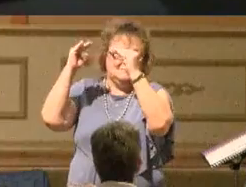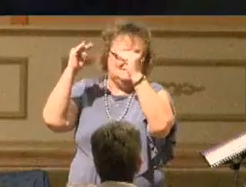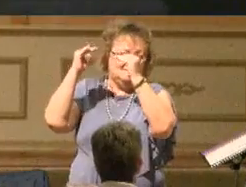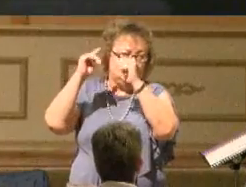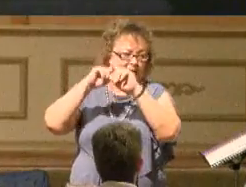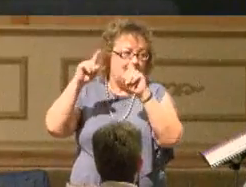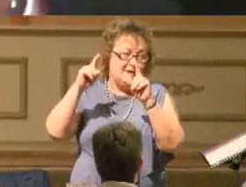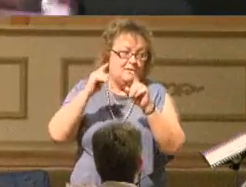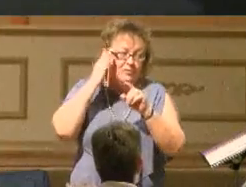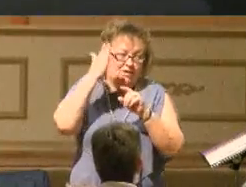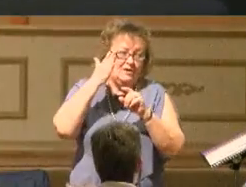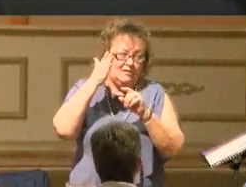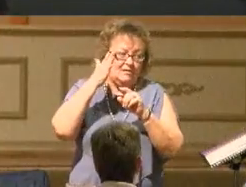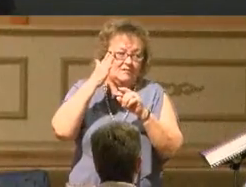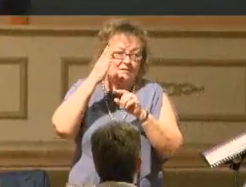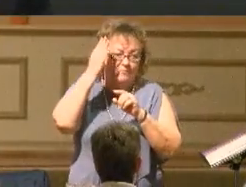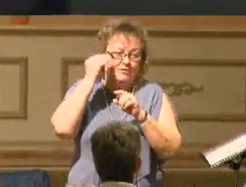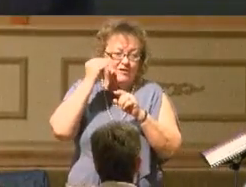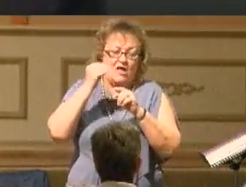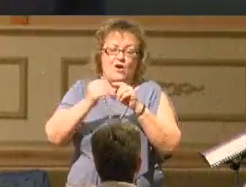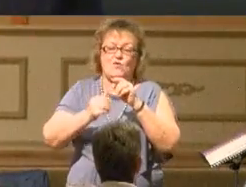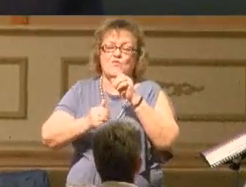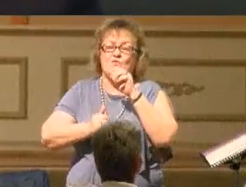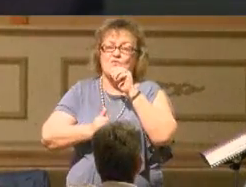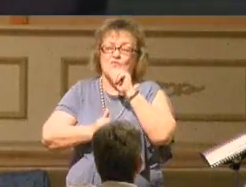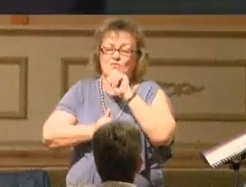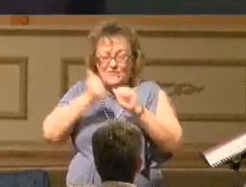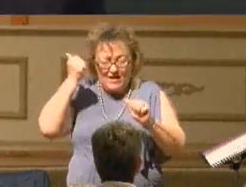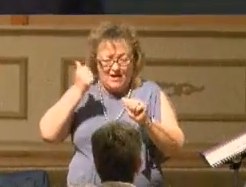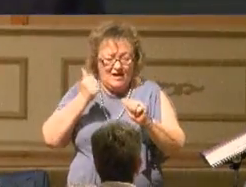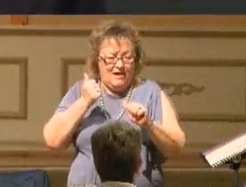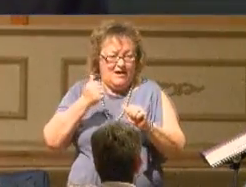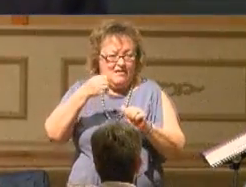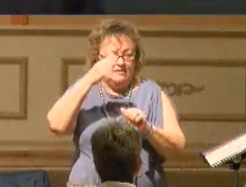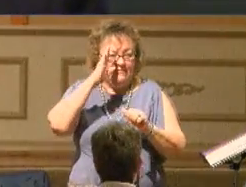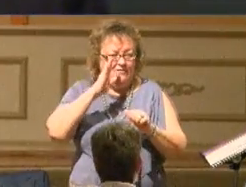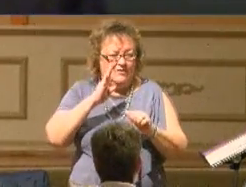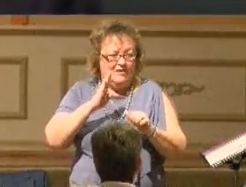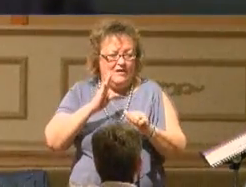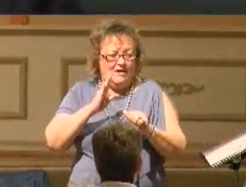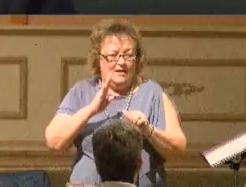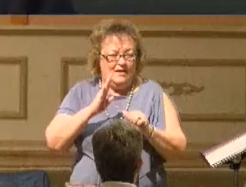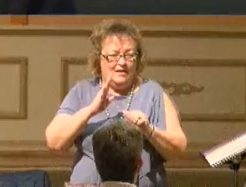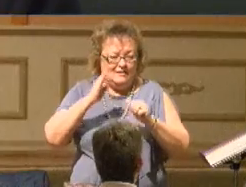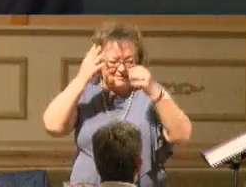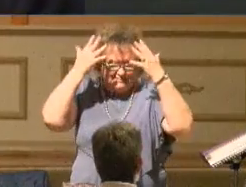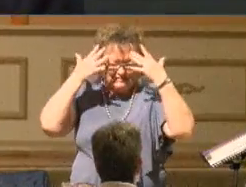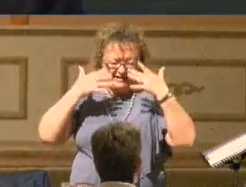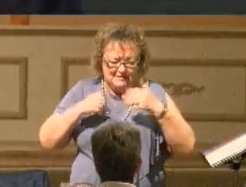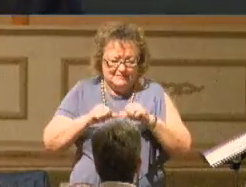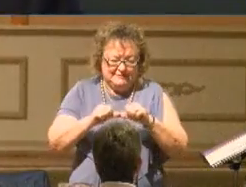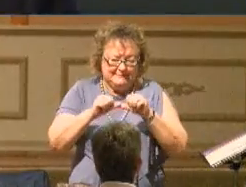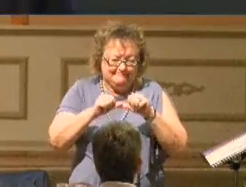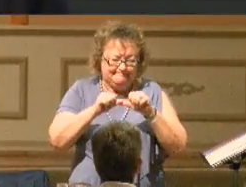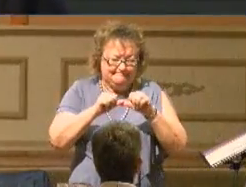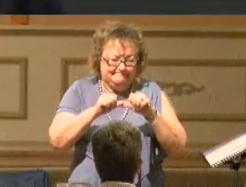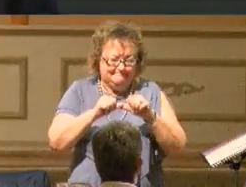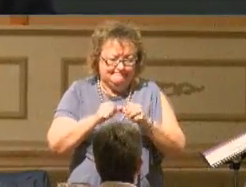but the wrath of God abideth on him. Right now.